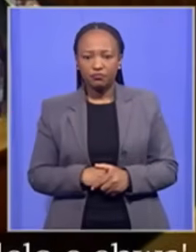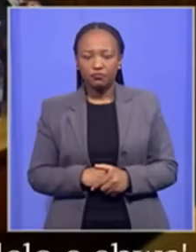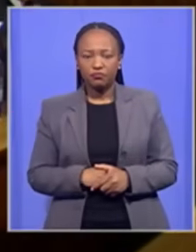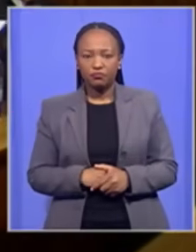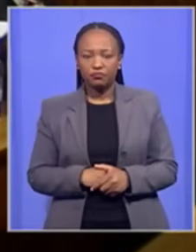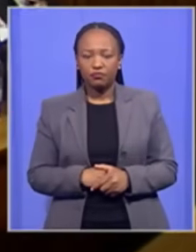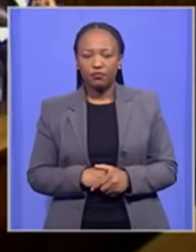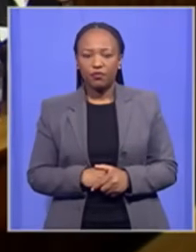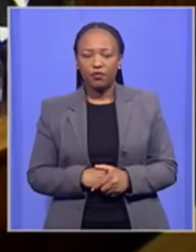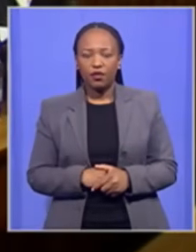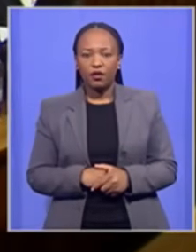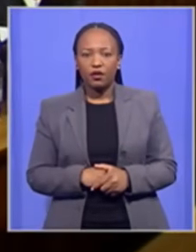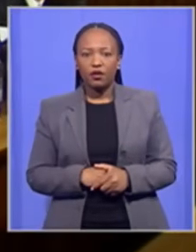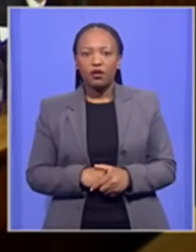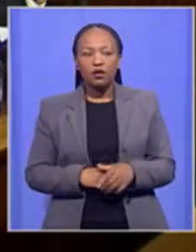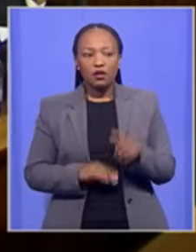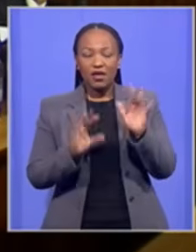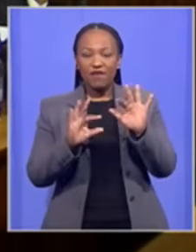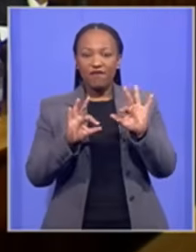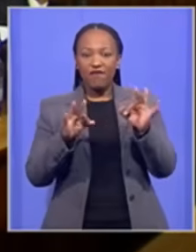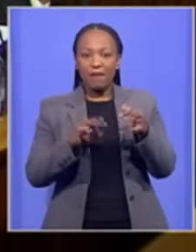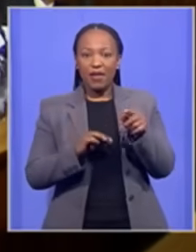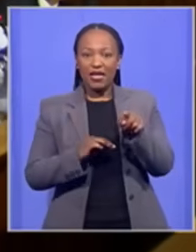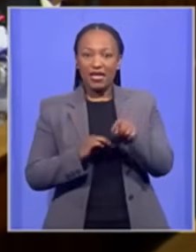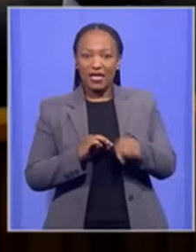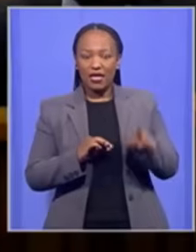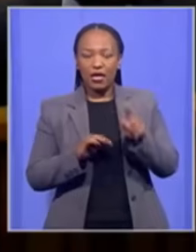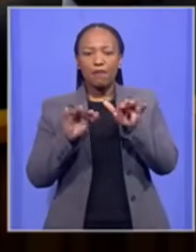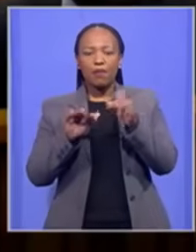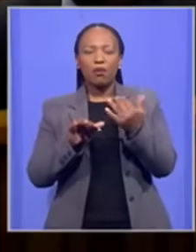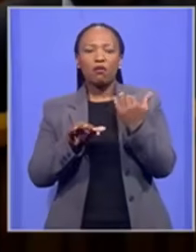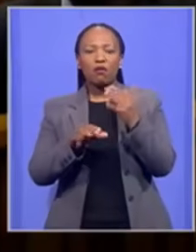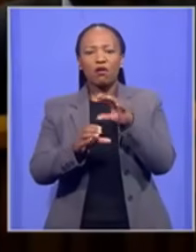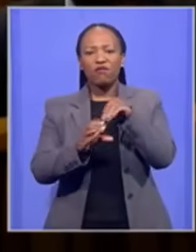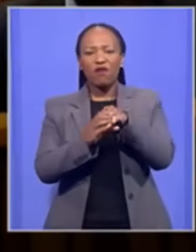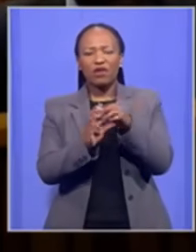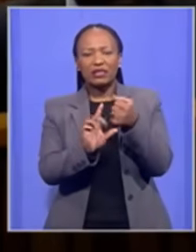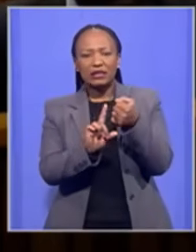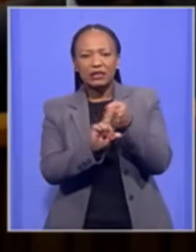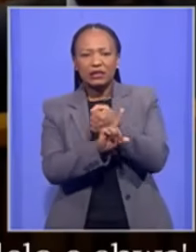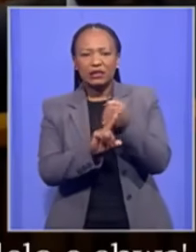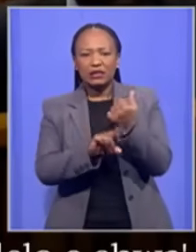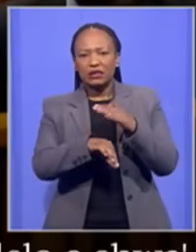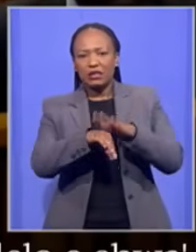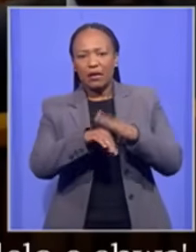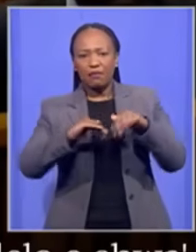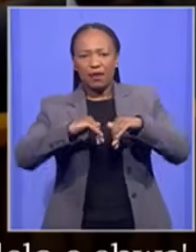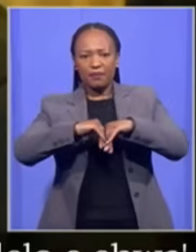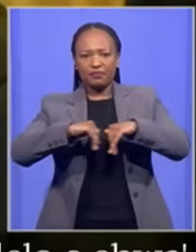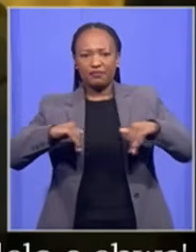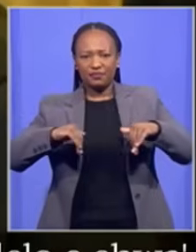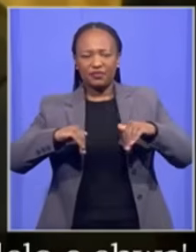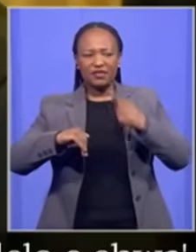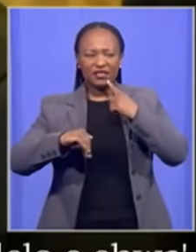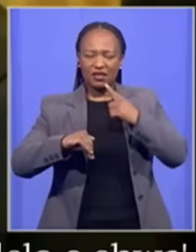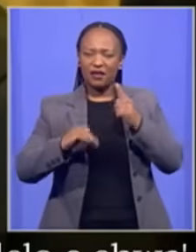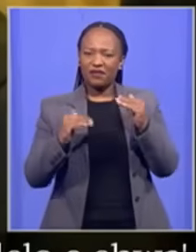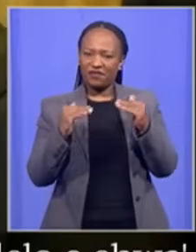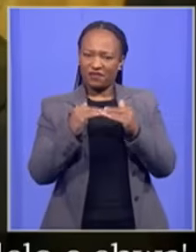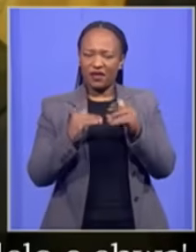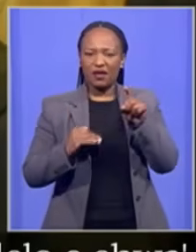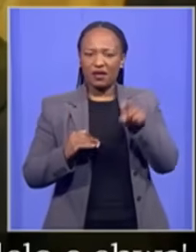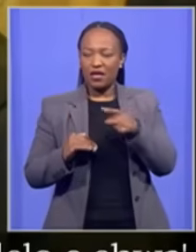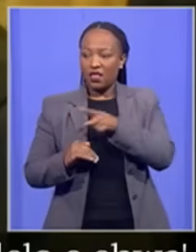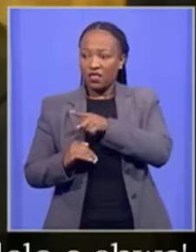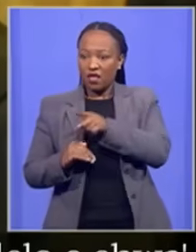Malapa a batho bao ba tlaišitšwe go nakong ya mmušo wa kgatelelo a tšwela pele gore toka e phethagale. Ba sola mmušo ka gore o paletšwe